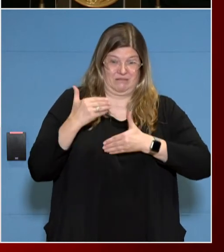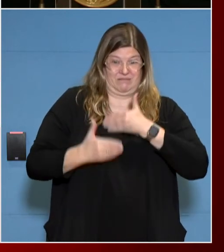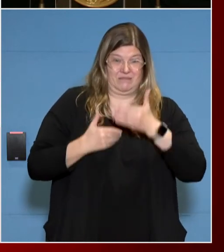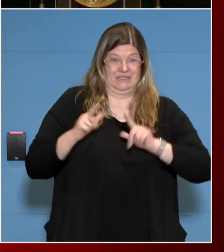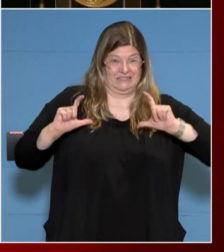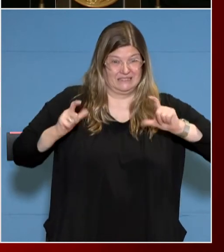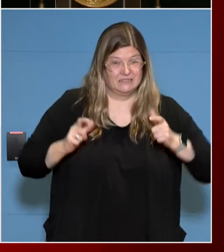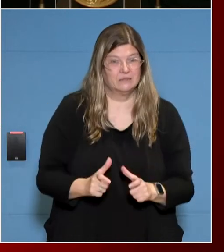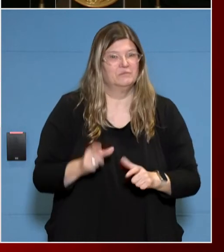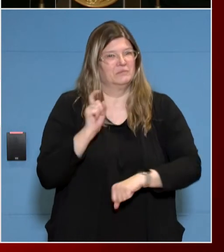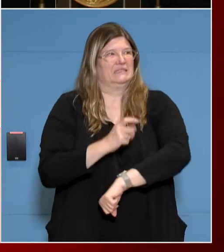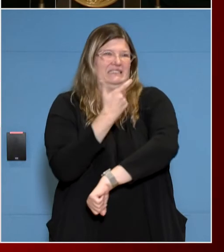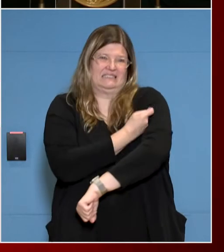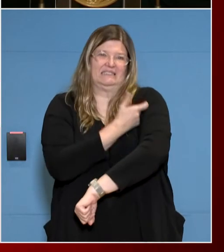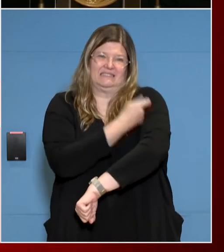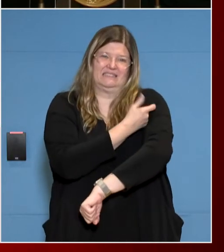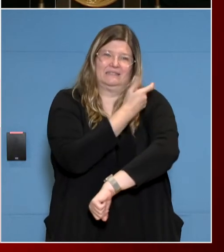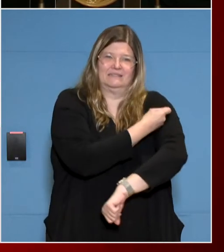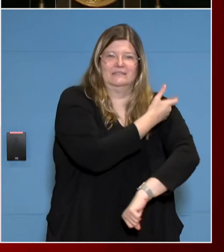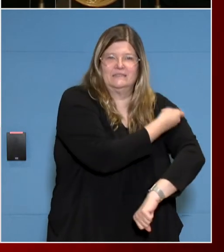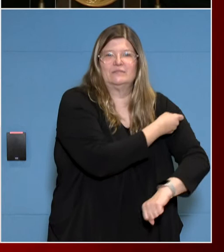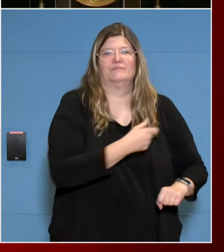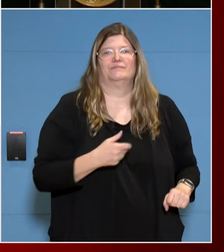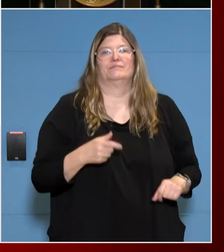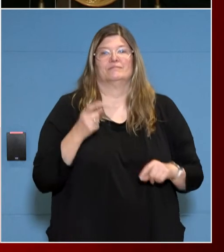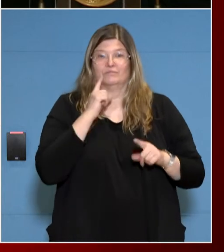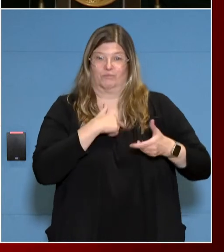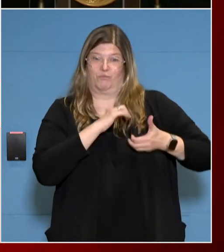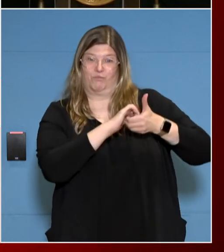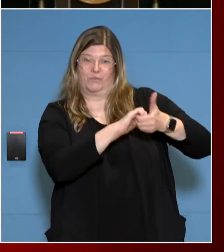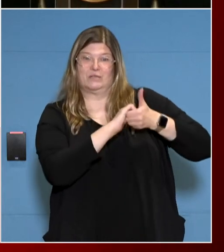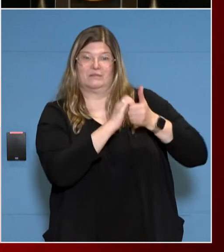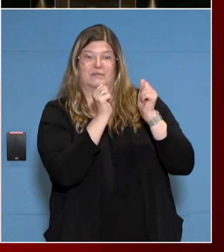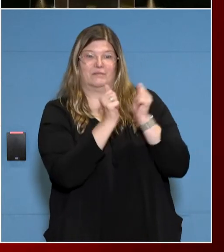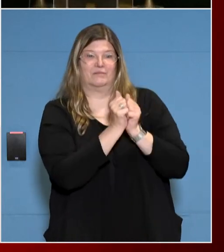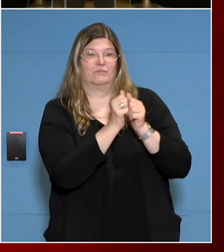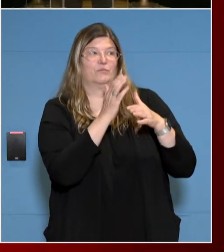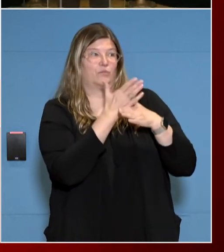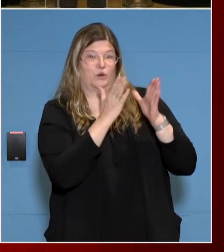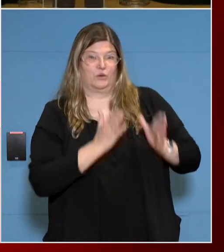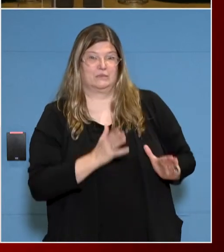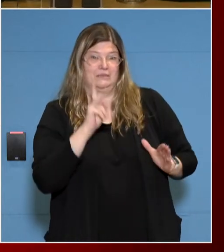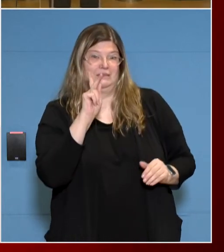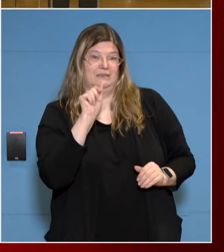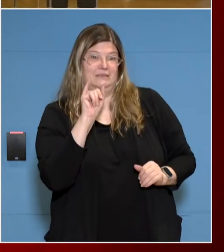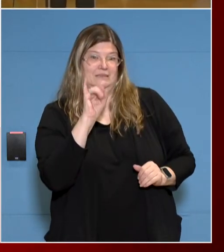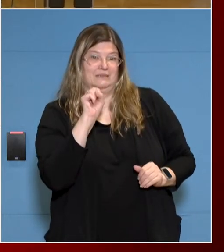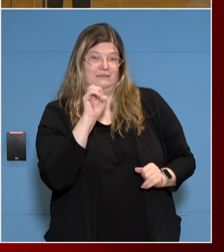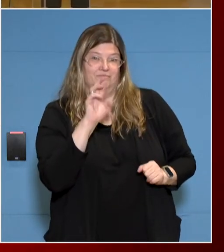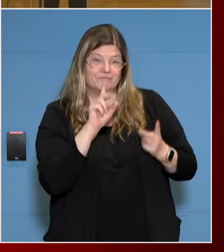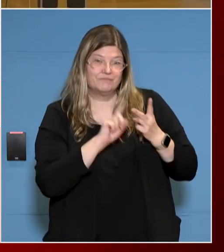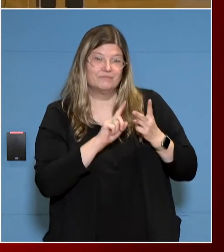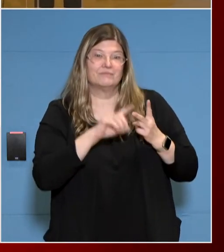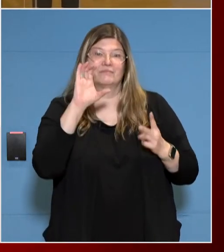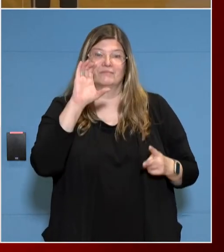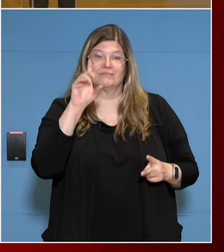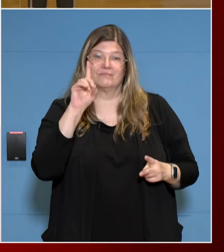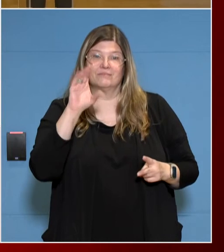partners like Kaiser, the CDC put Washington, D.C. at the top of their list for